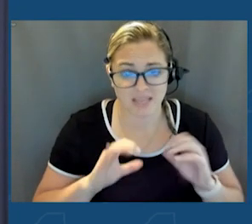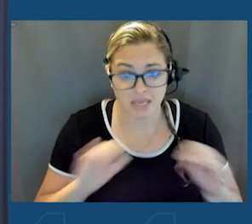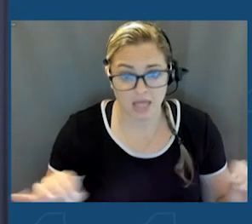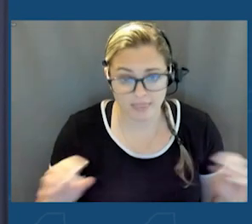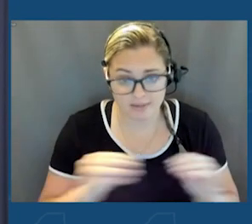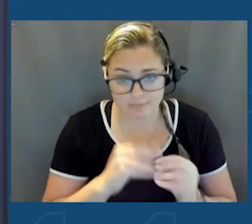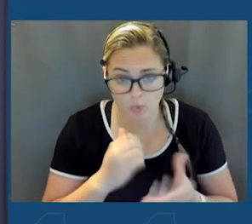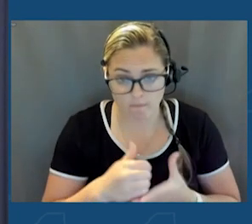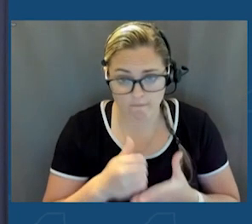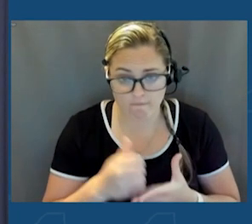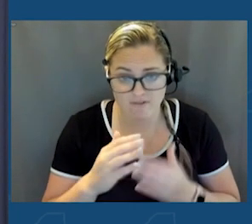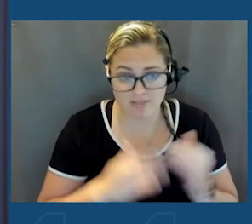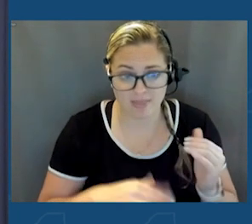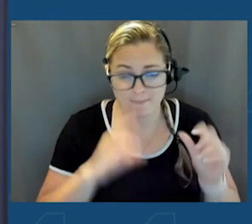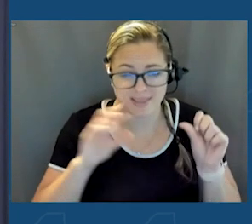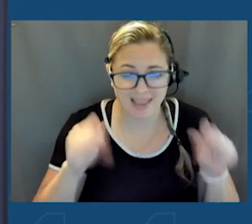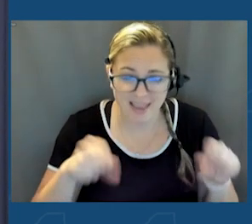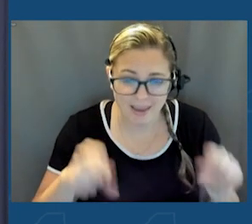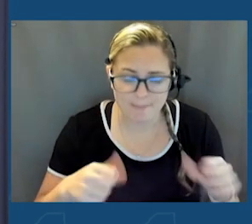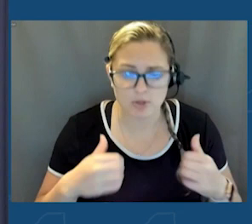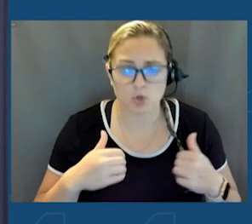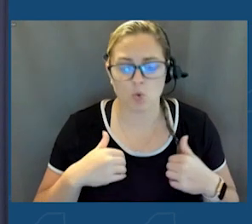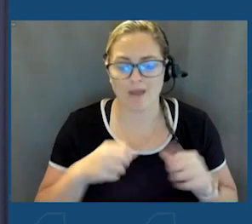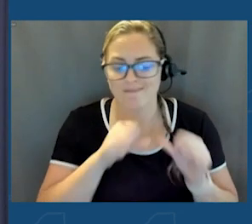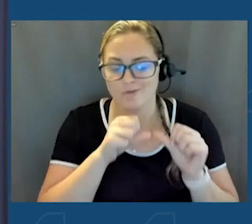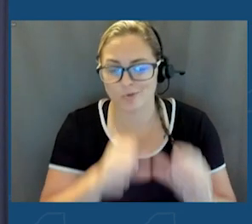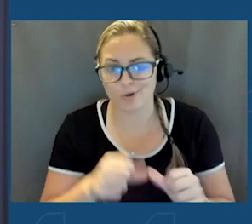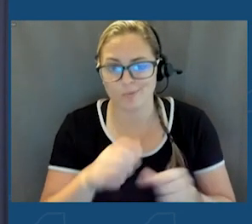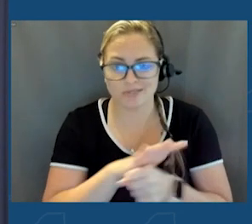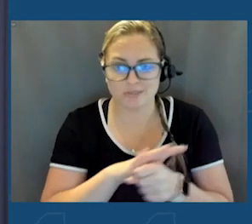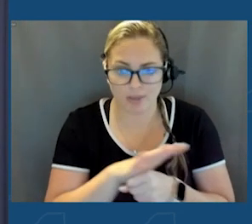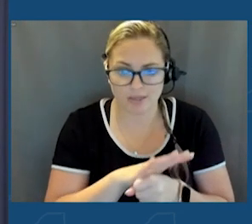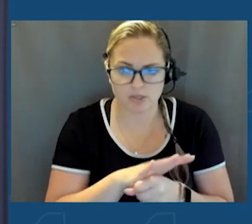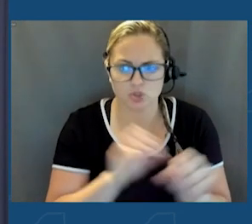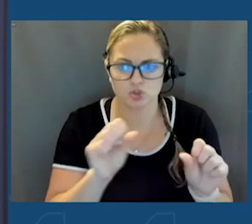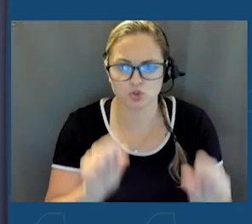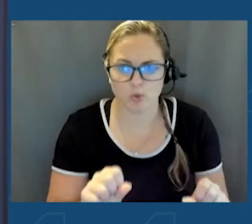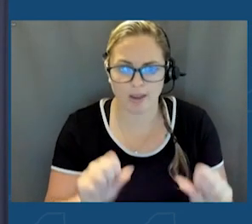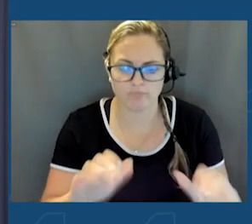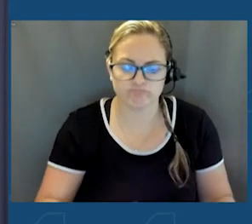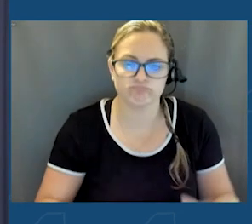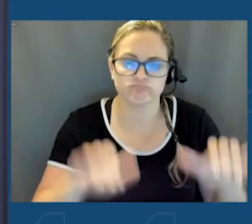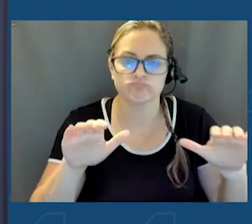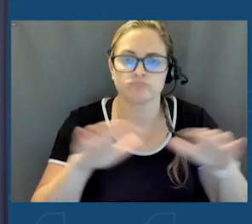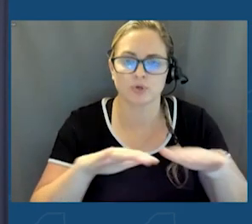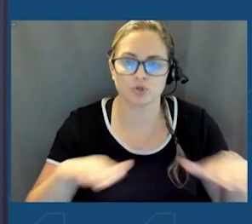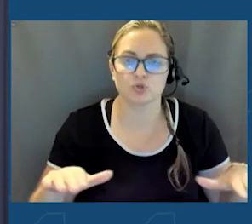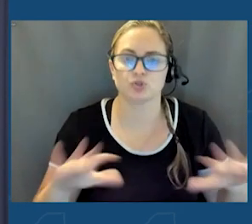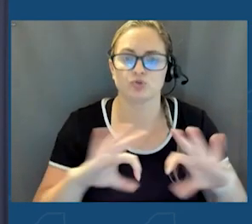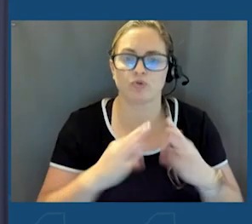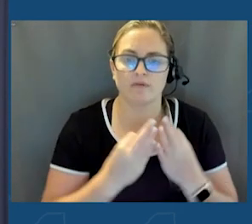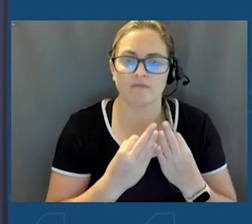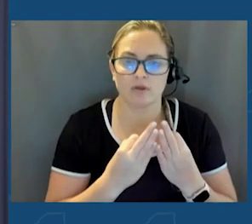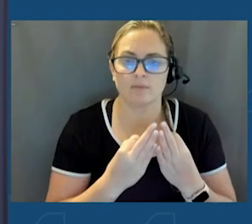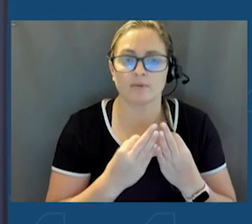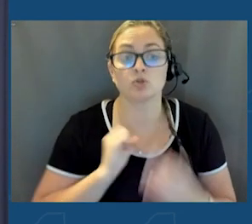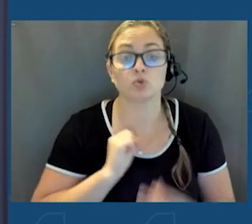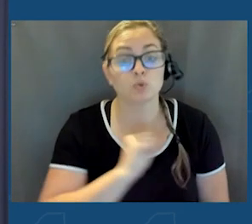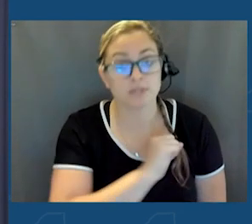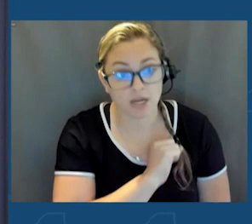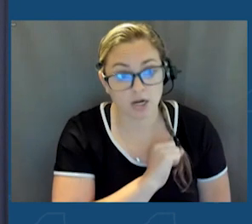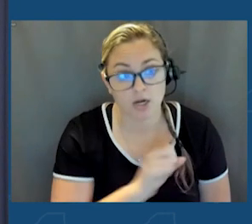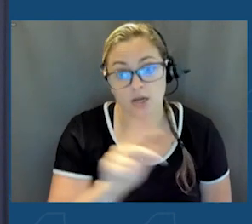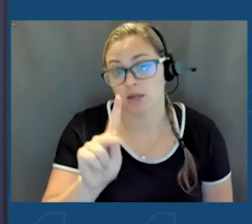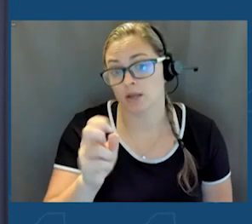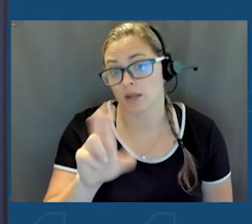transformative than being able to have your permanent space so you can raise your children and families. So Senator